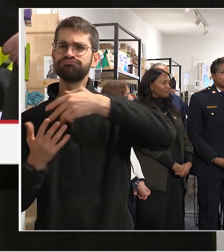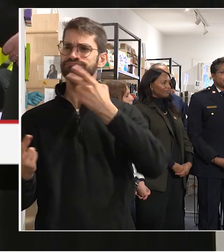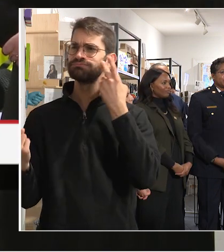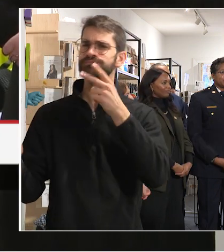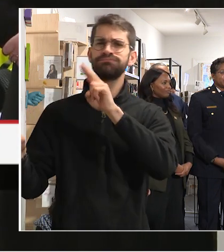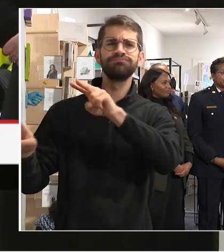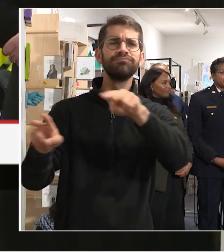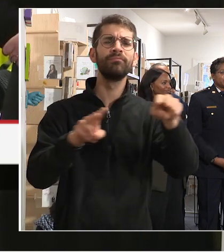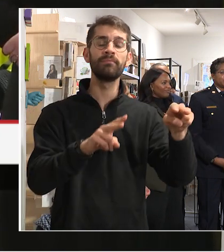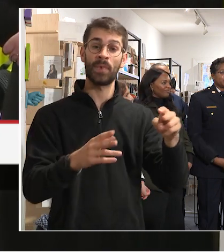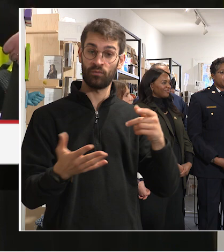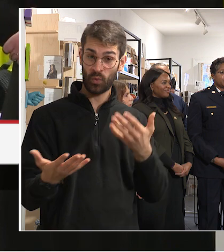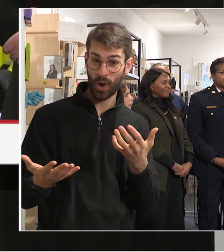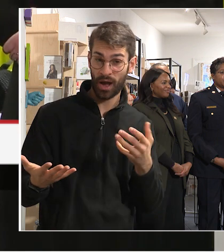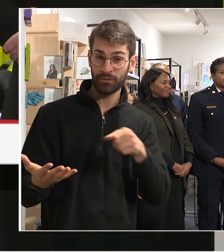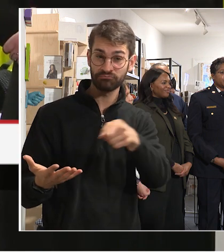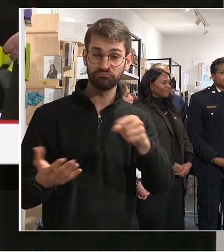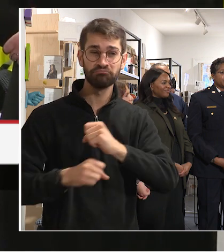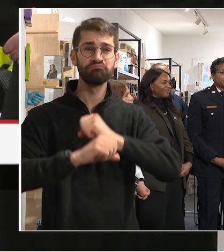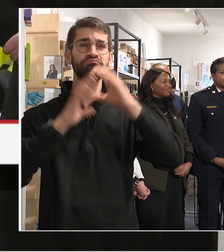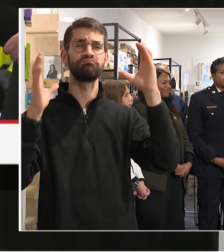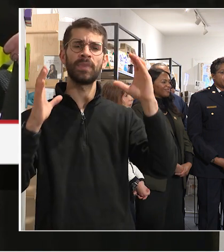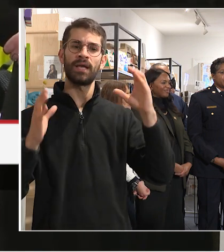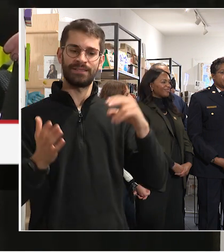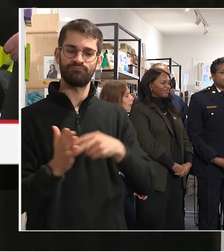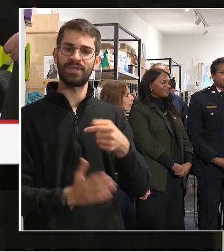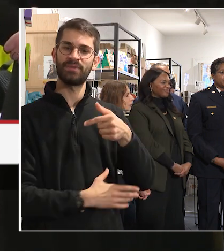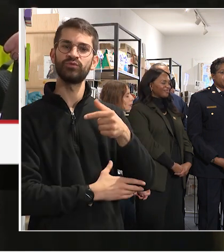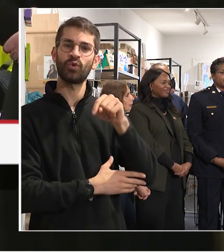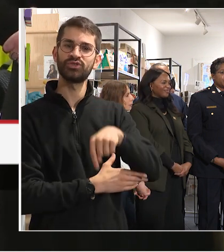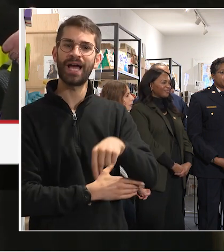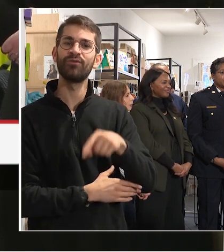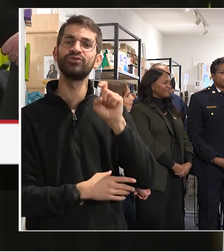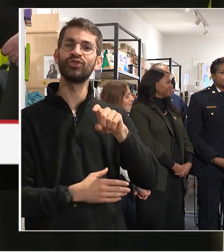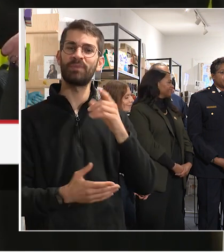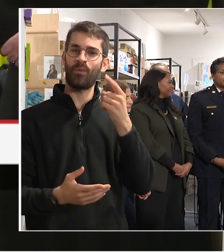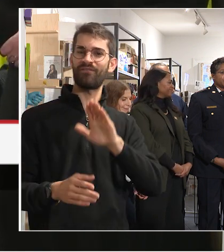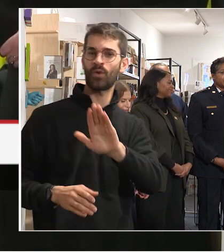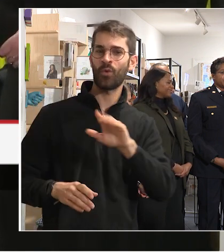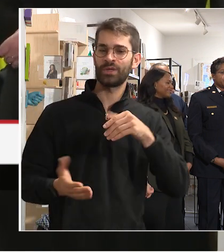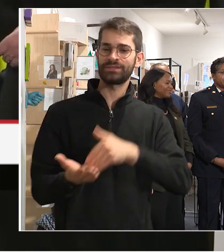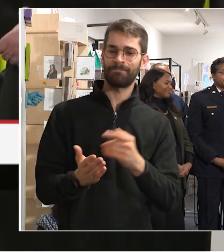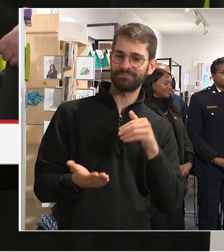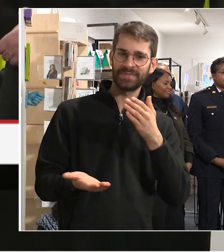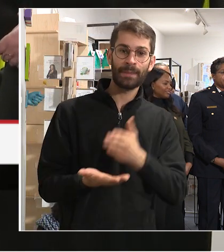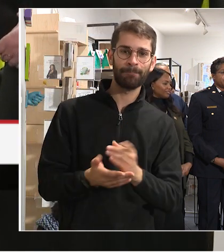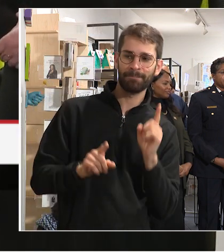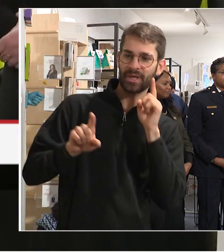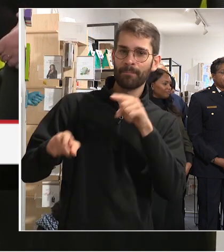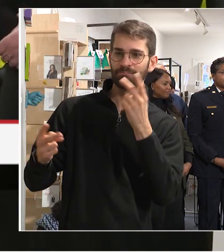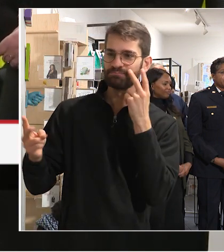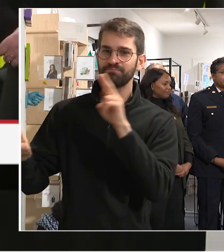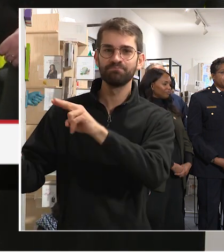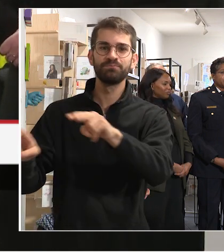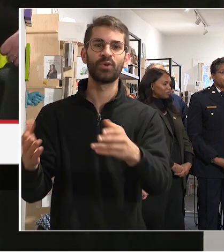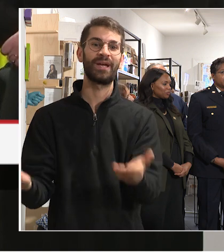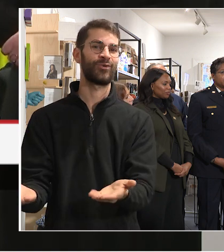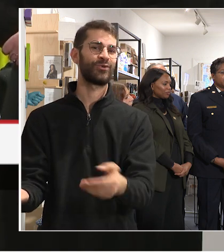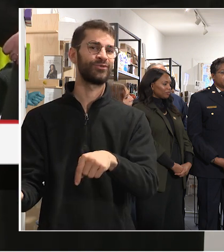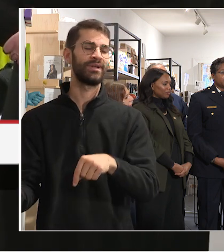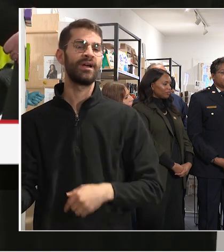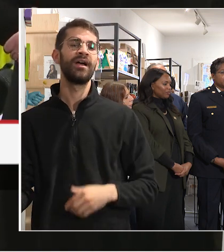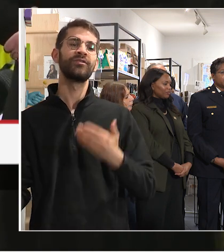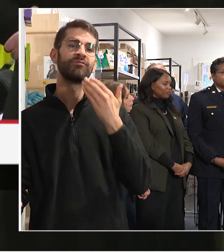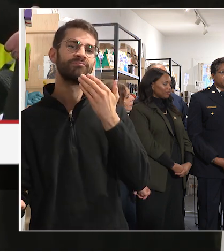you want to be and make Georgetown one of your stops this holiday season. So let me say thank you